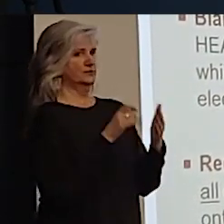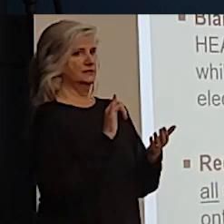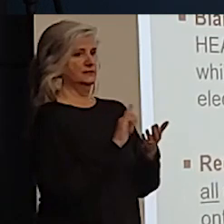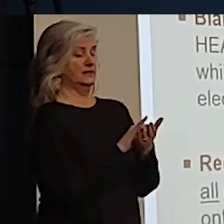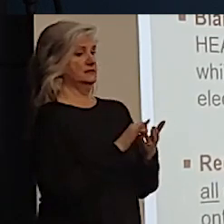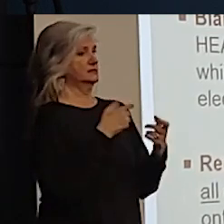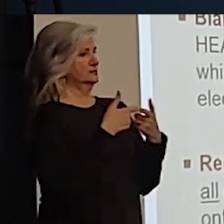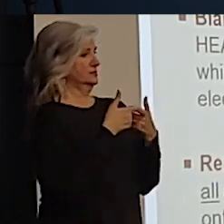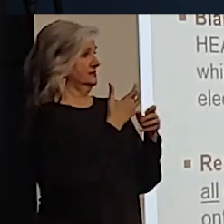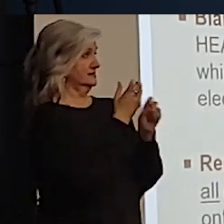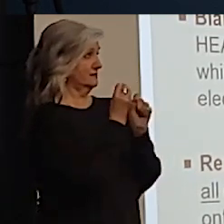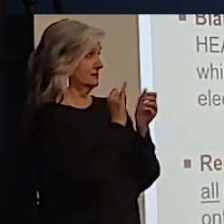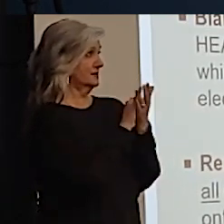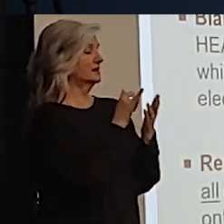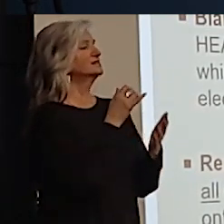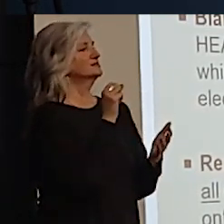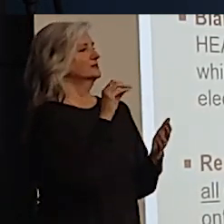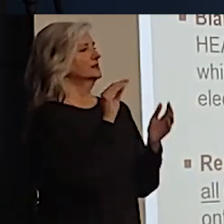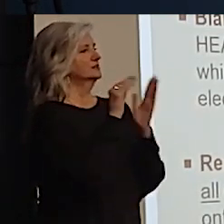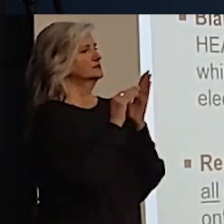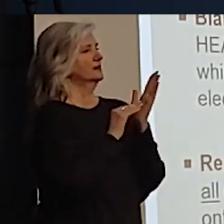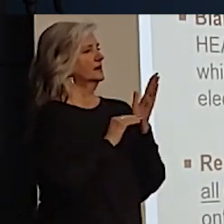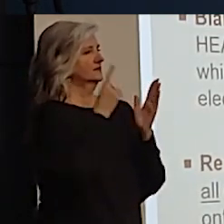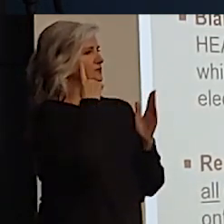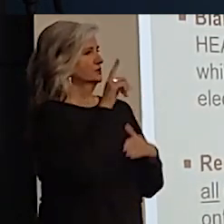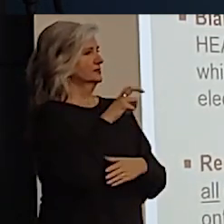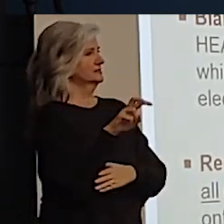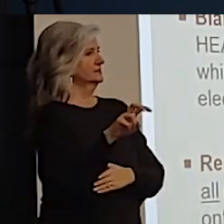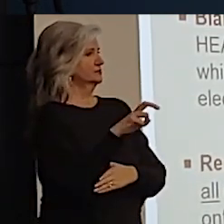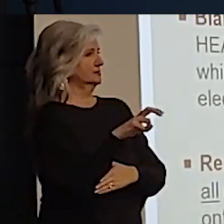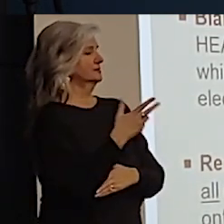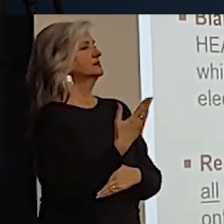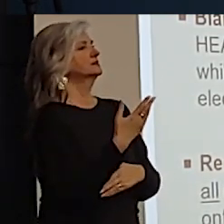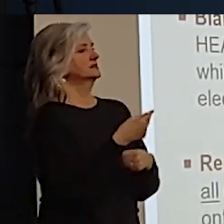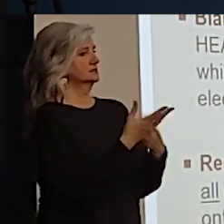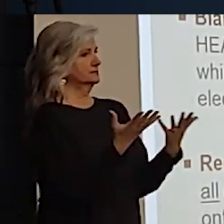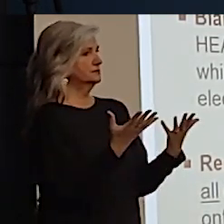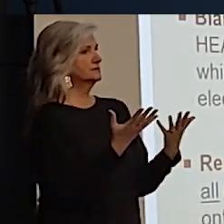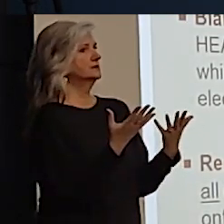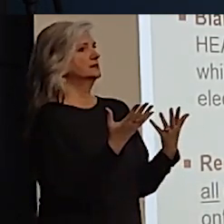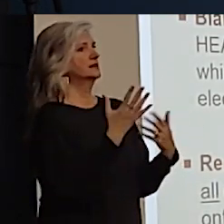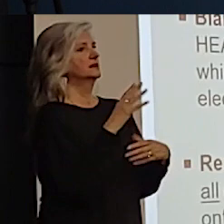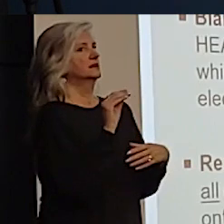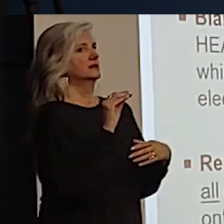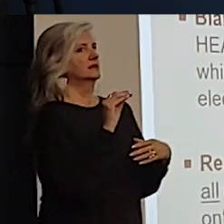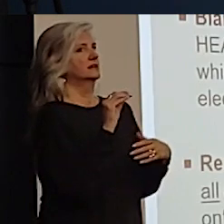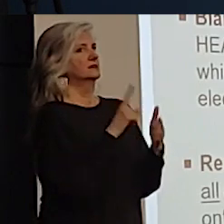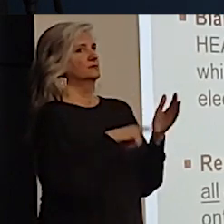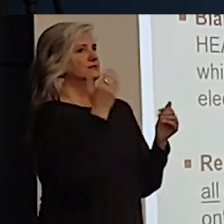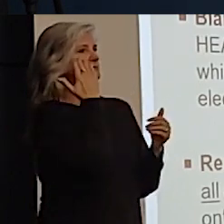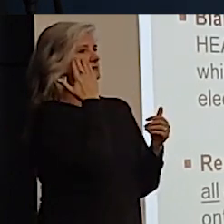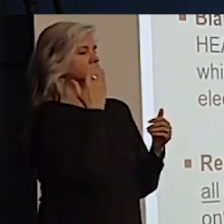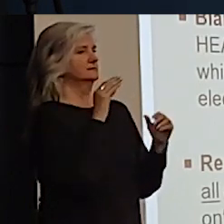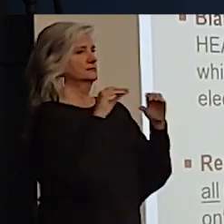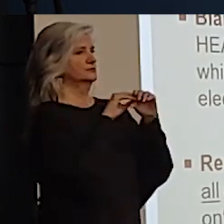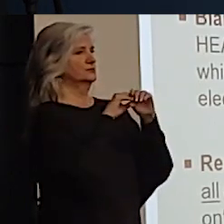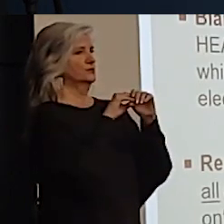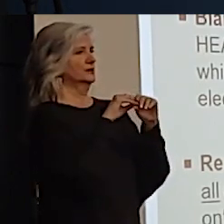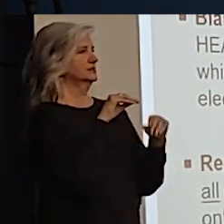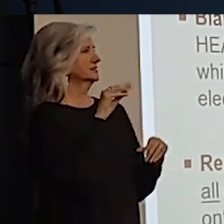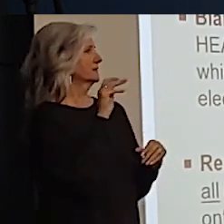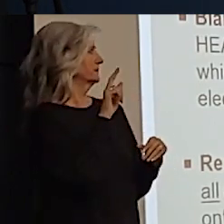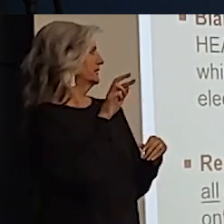got that allows them to track the cost for transmission, distribution, and what's known as storage and meters.